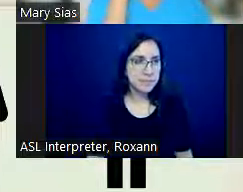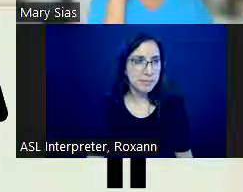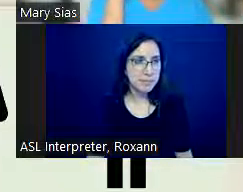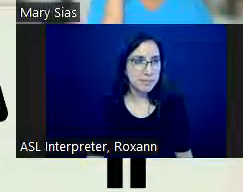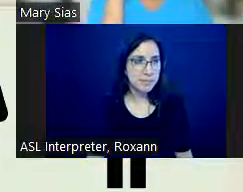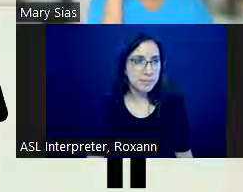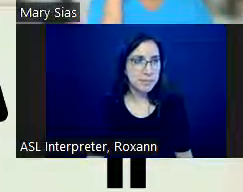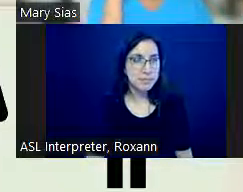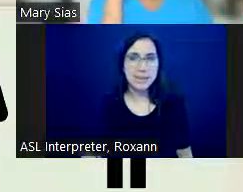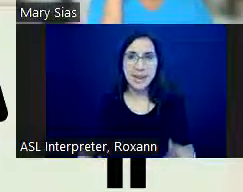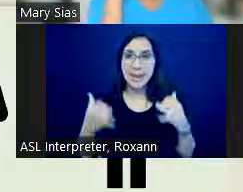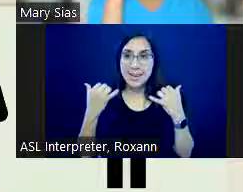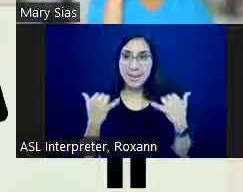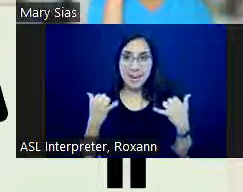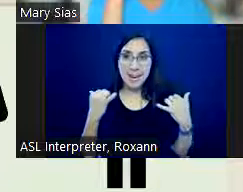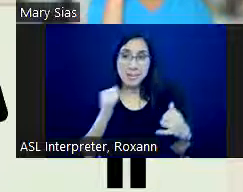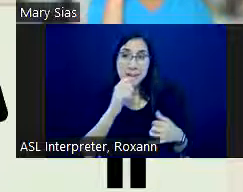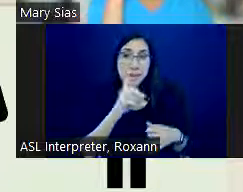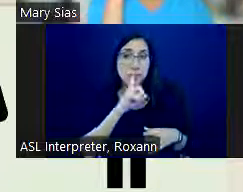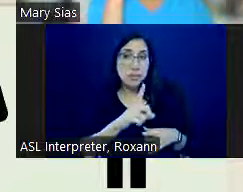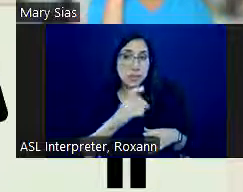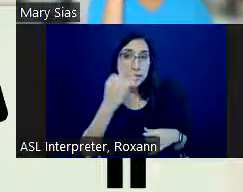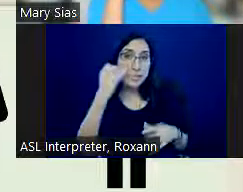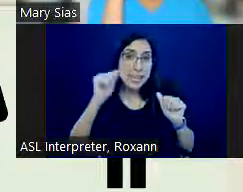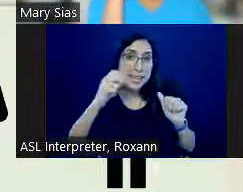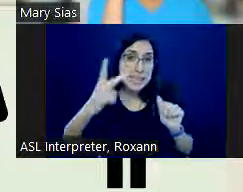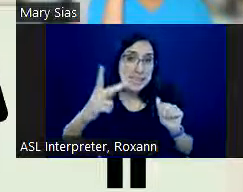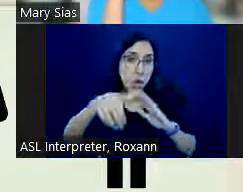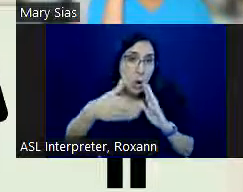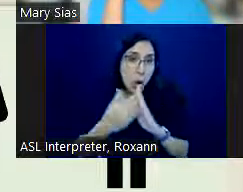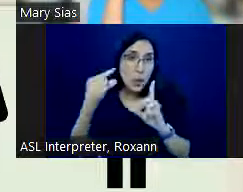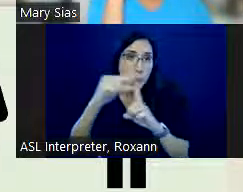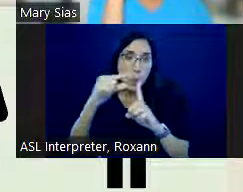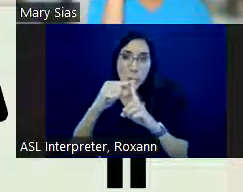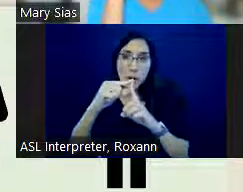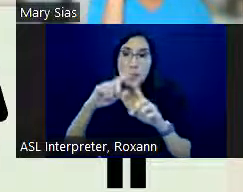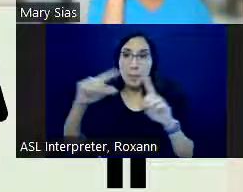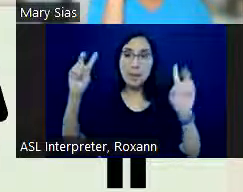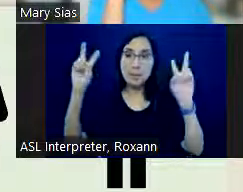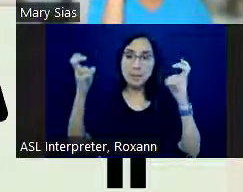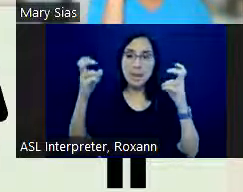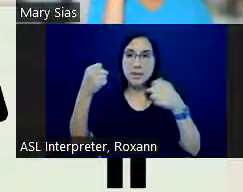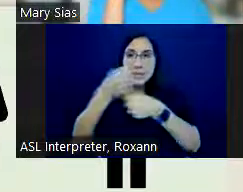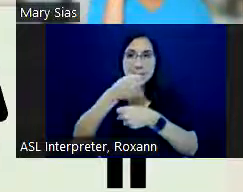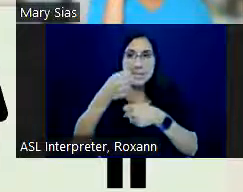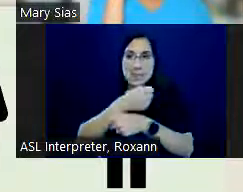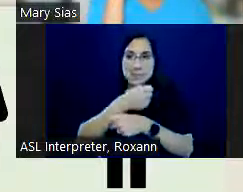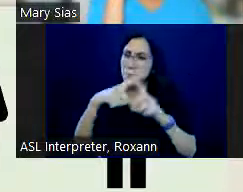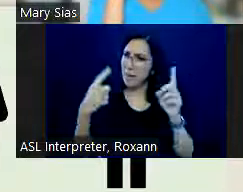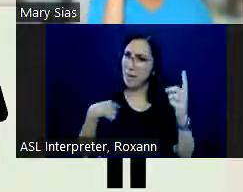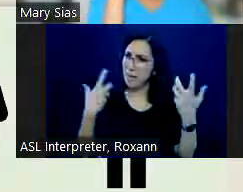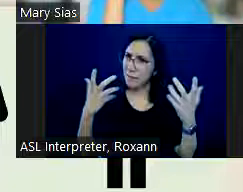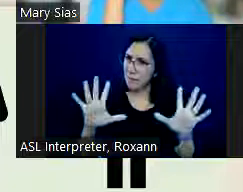Now, I'm not sure if everyone can see the word statistic, but everything I just said about the ADA impossibility doesn't